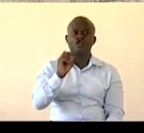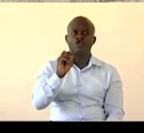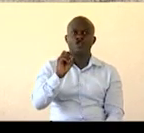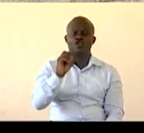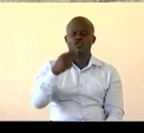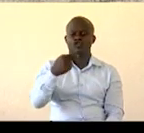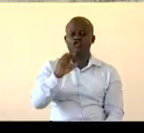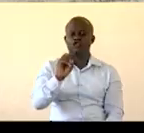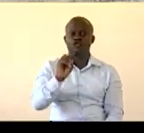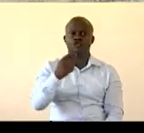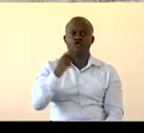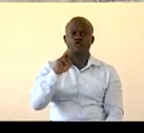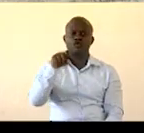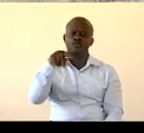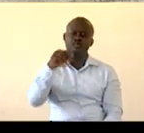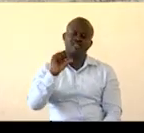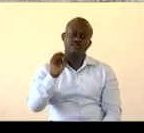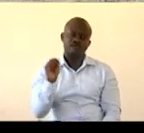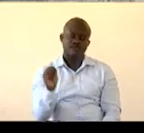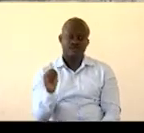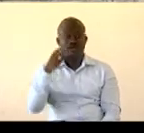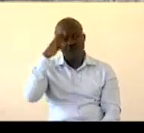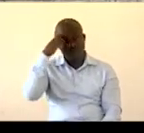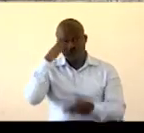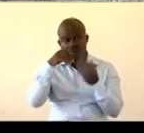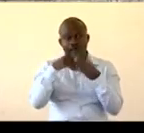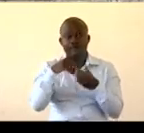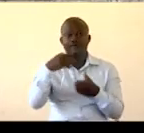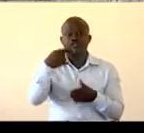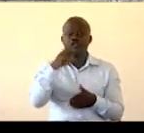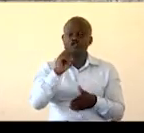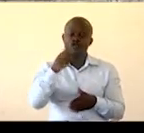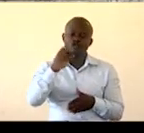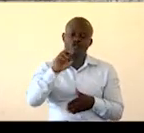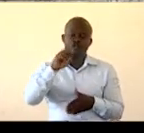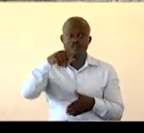And do you know what gravitropism means?